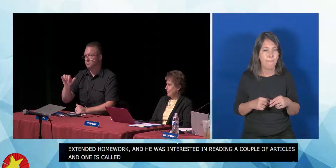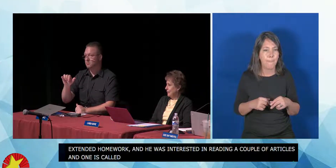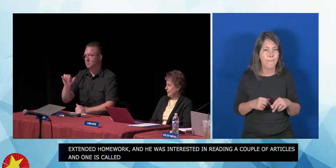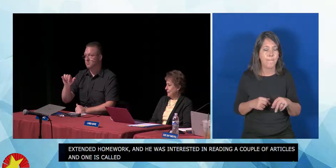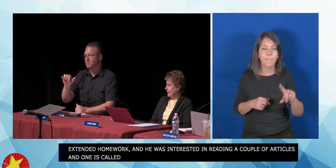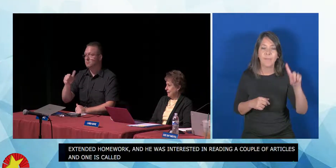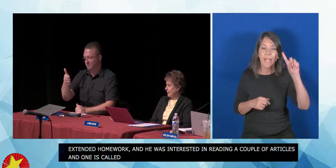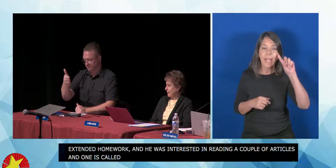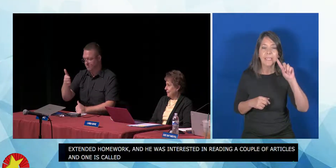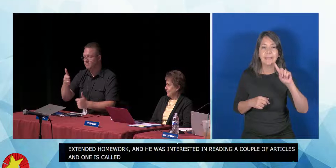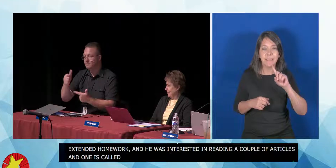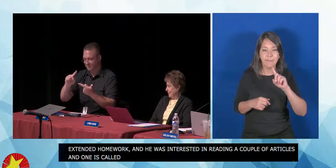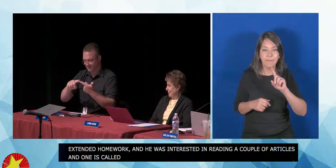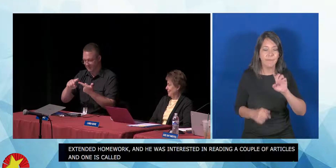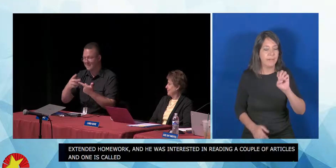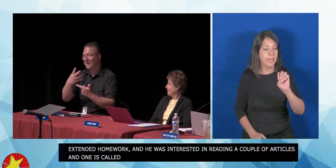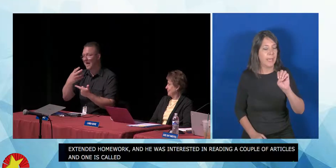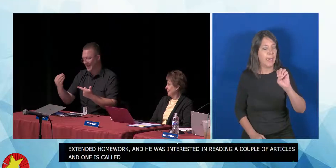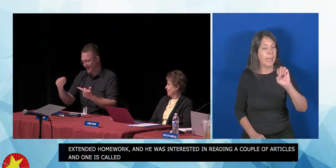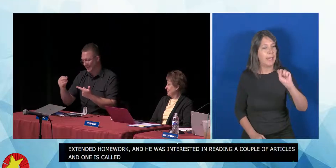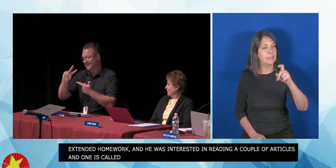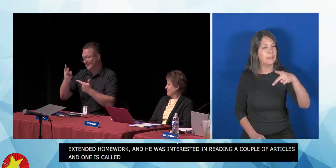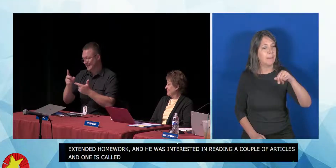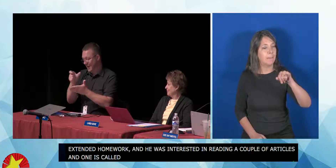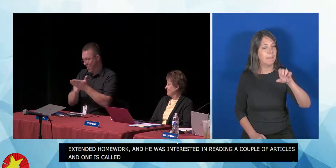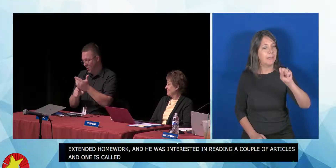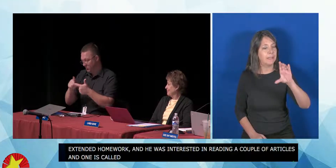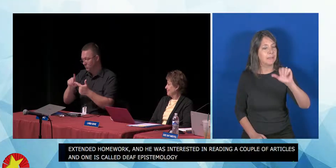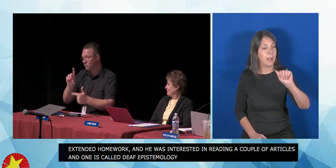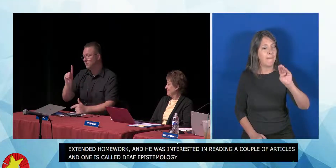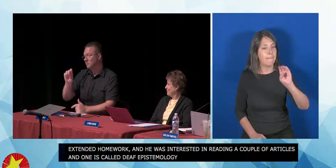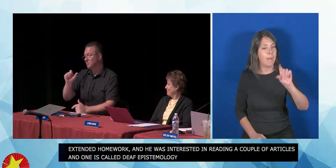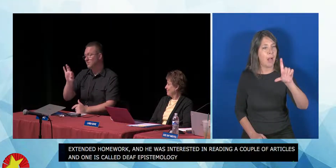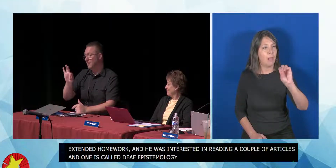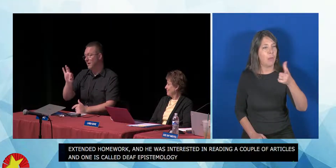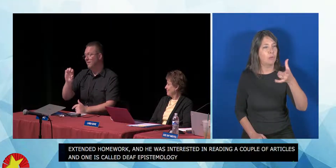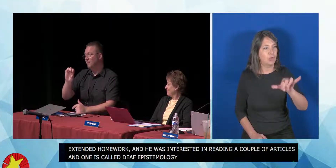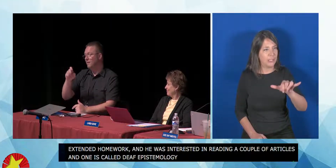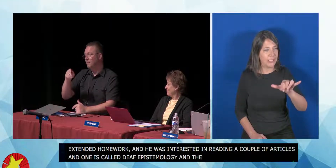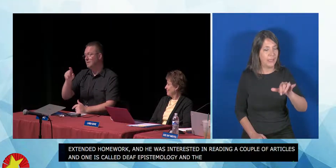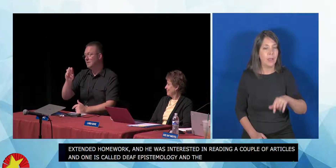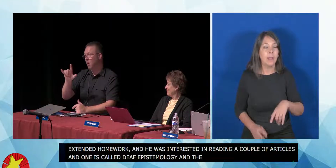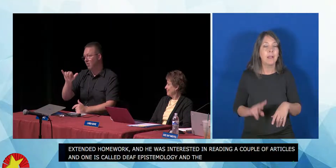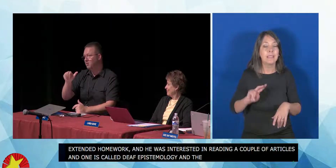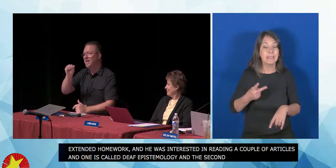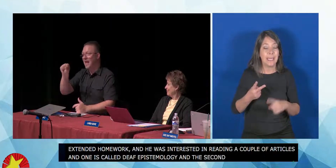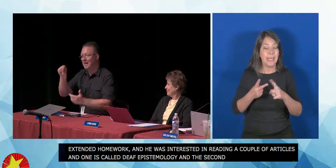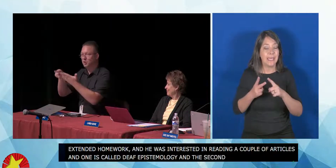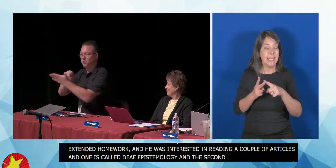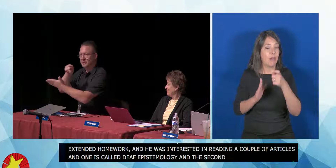Deaf Epistemology. And the second article,